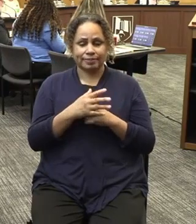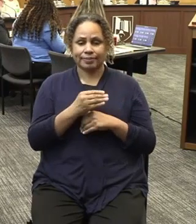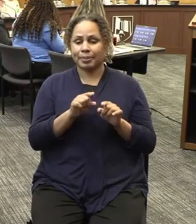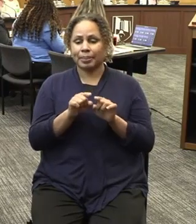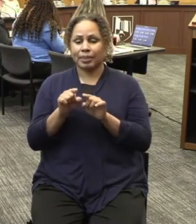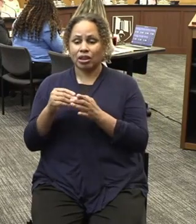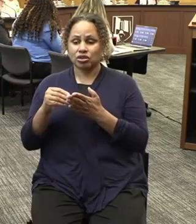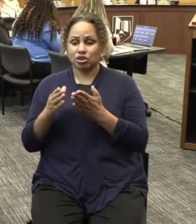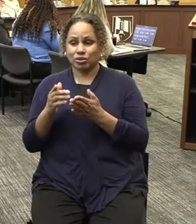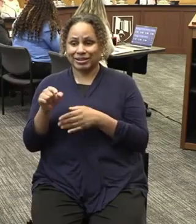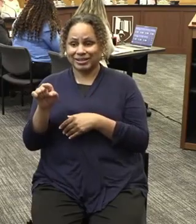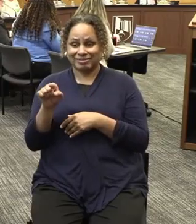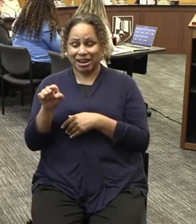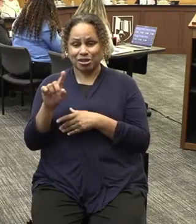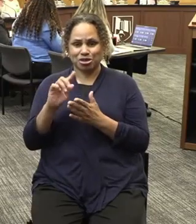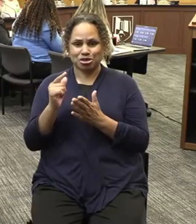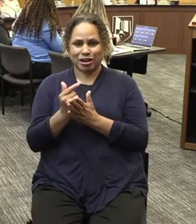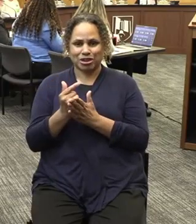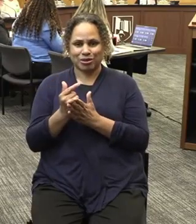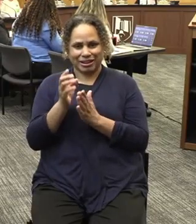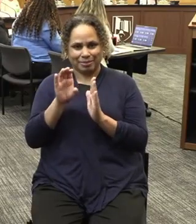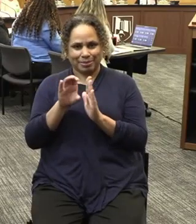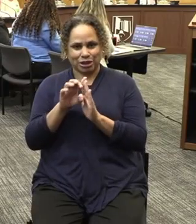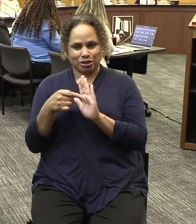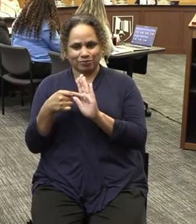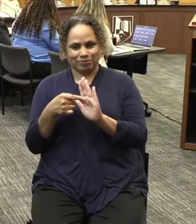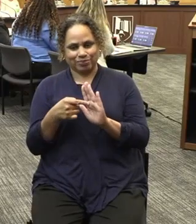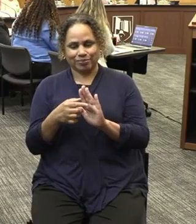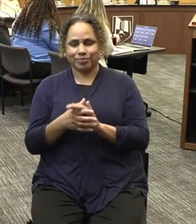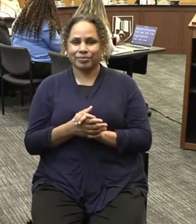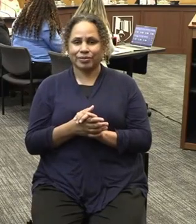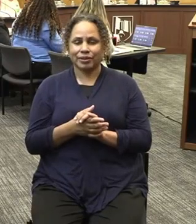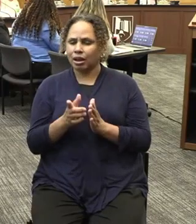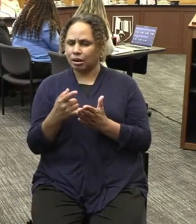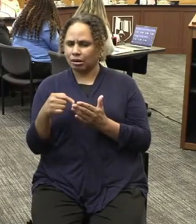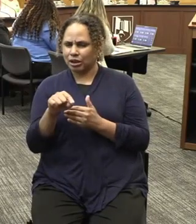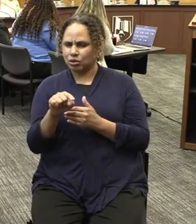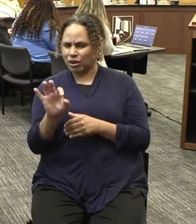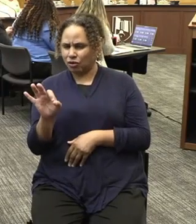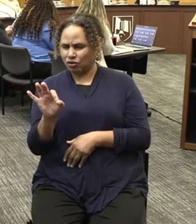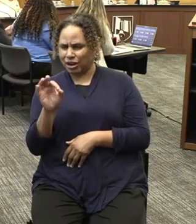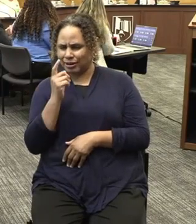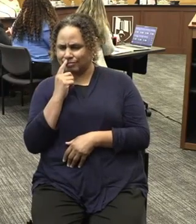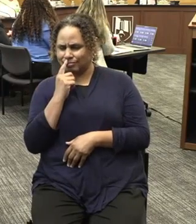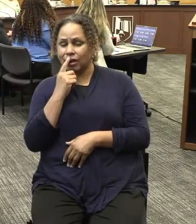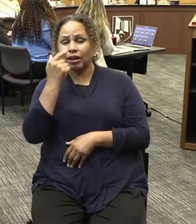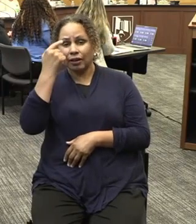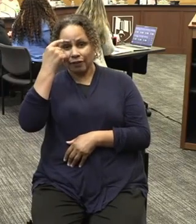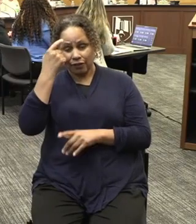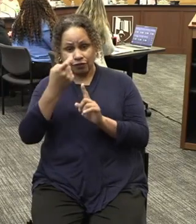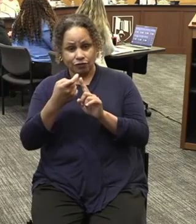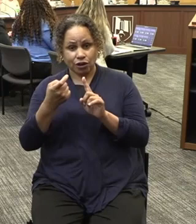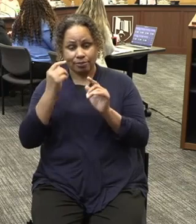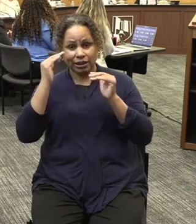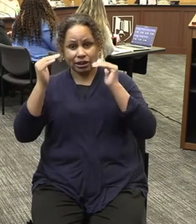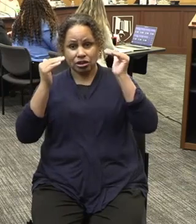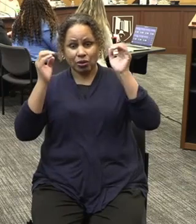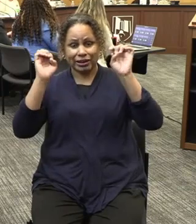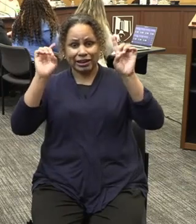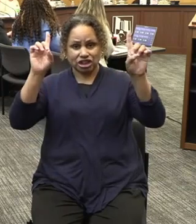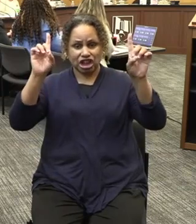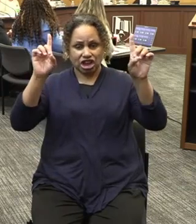students graduating I think next week or Friday, from the adult education.